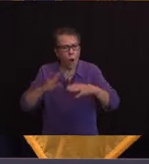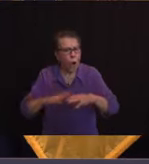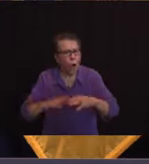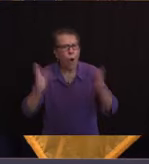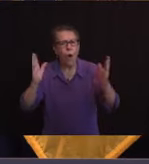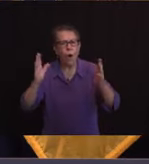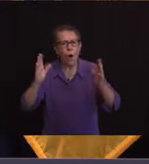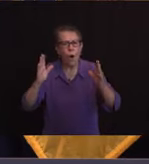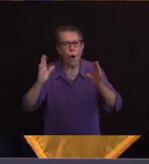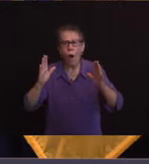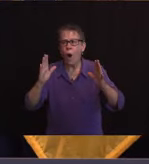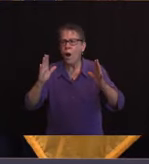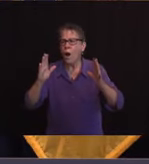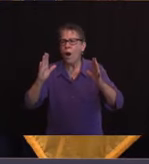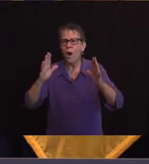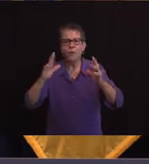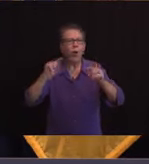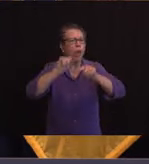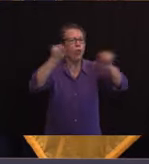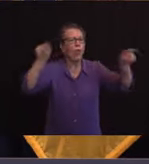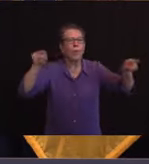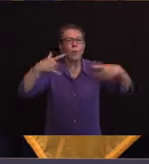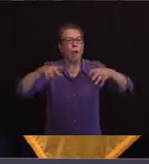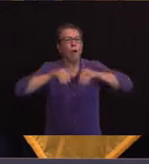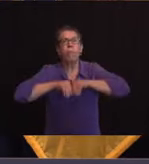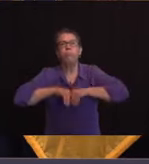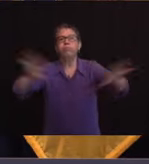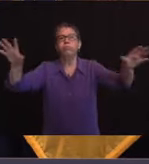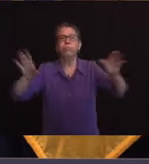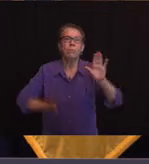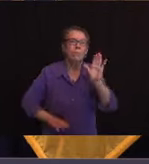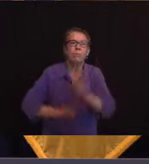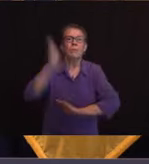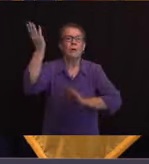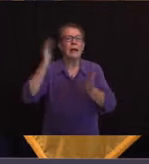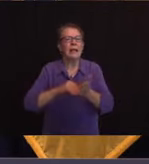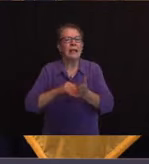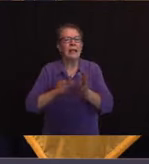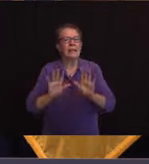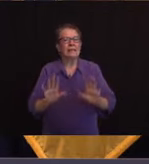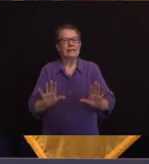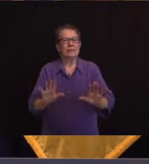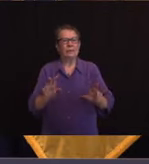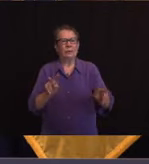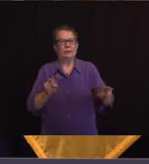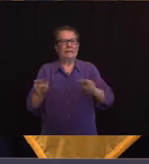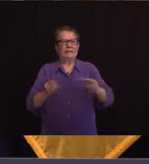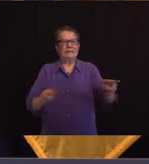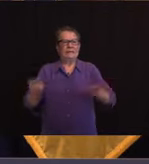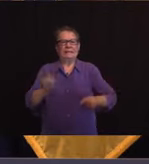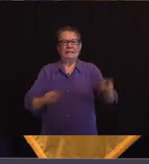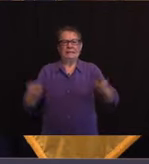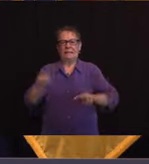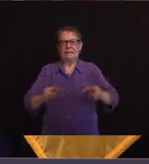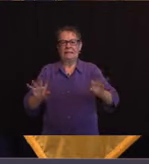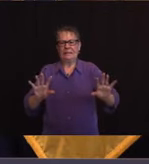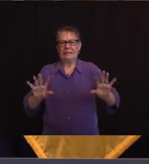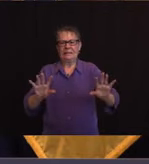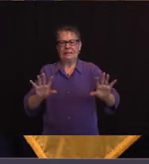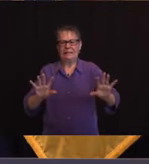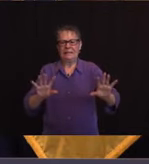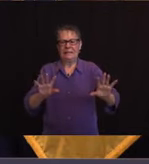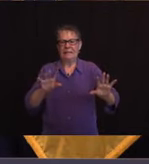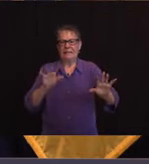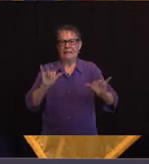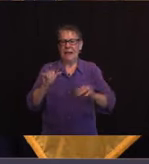our state and the level of transmission right now, which is about as high as it is anywhere in the country, we are in